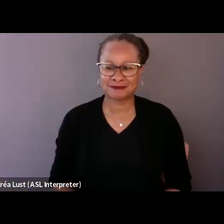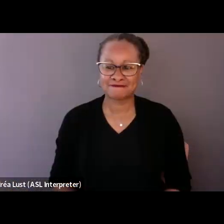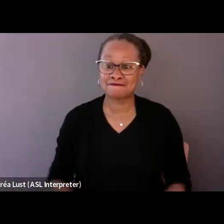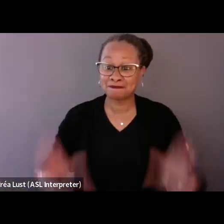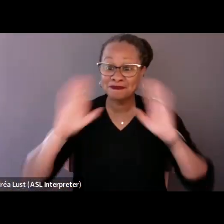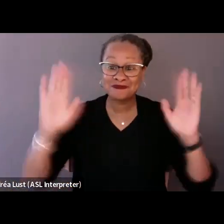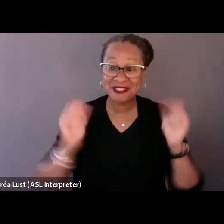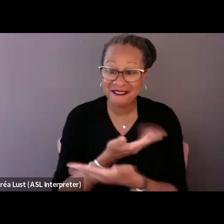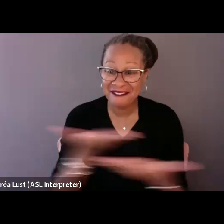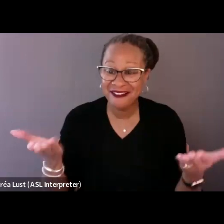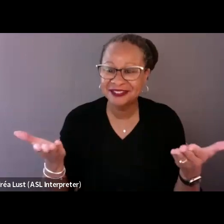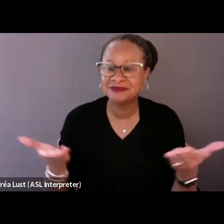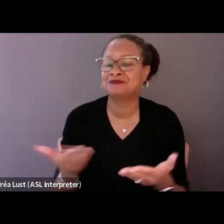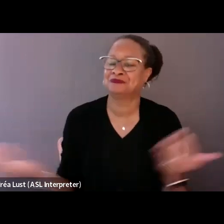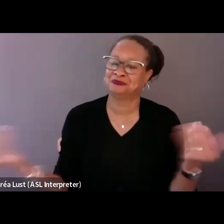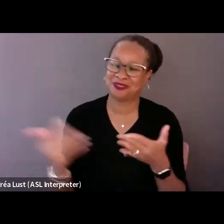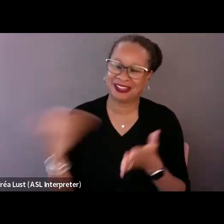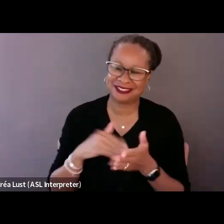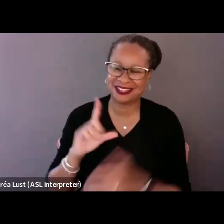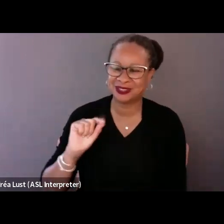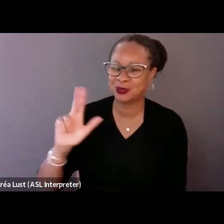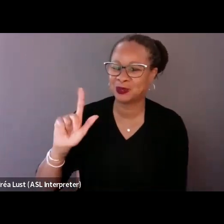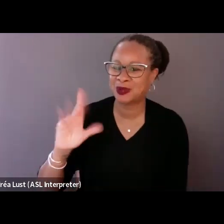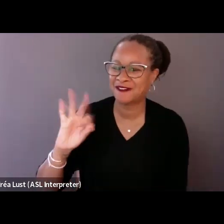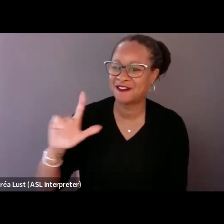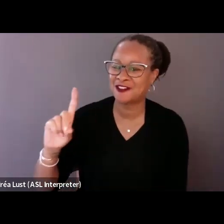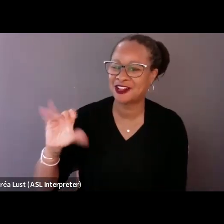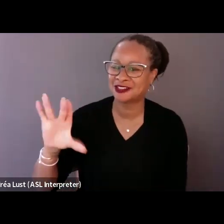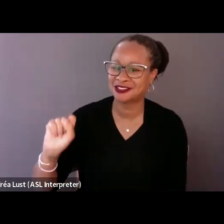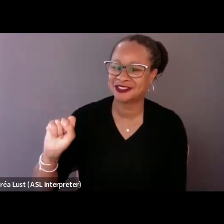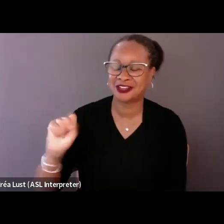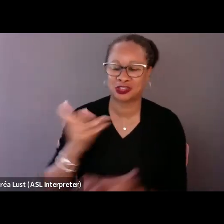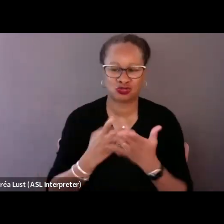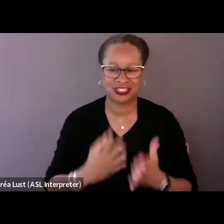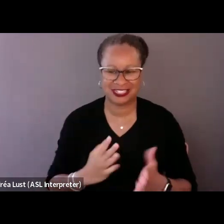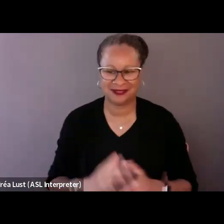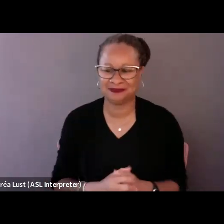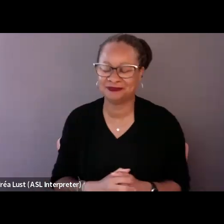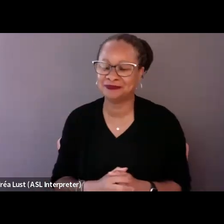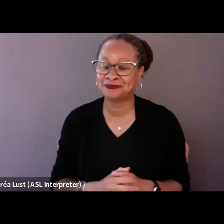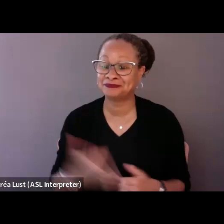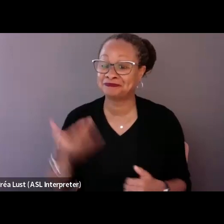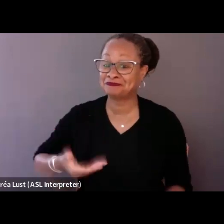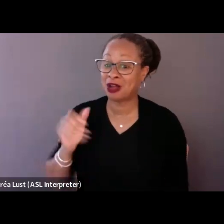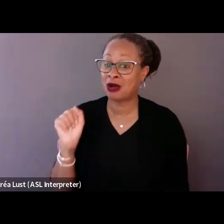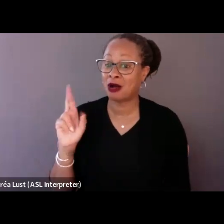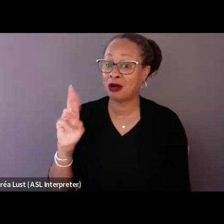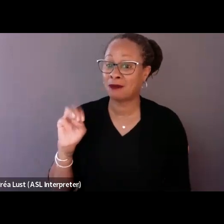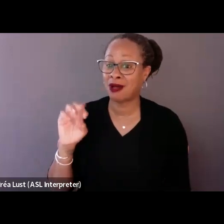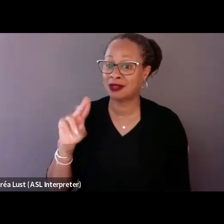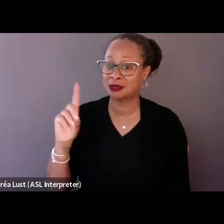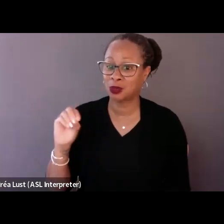Hello, everyone. Welcome to another 2023 FallDocs screening. My name is